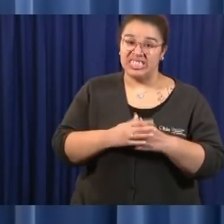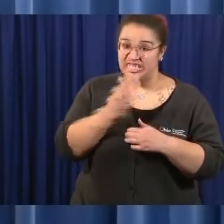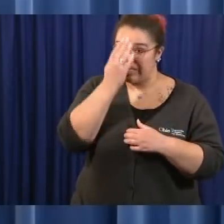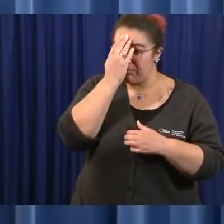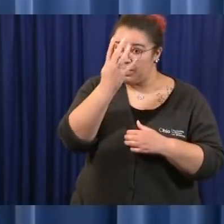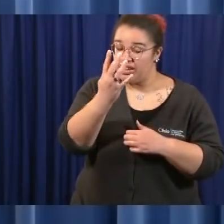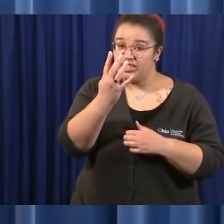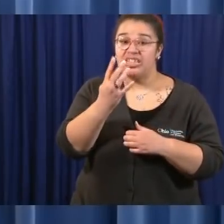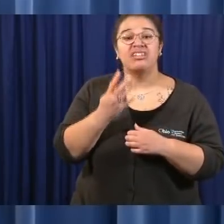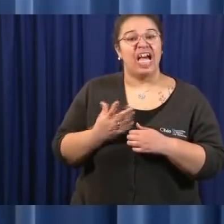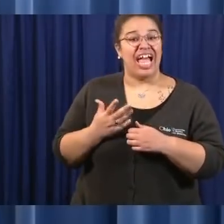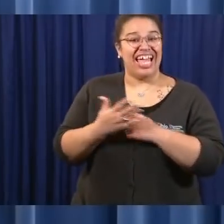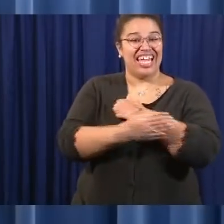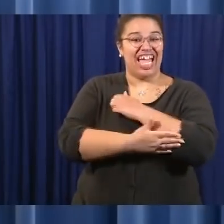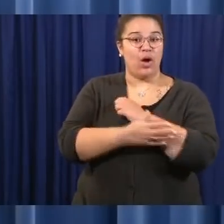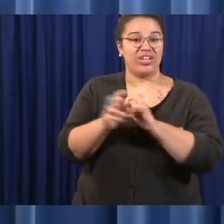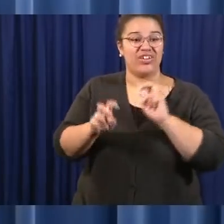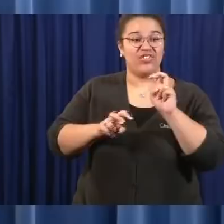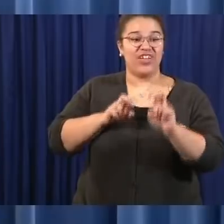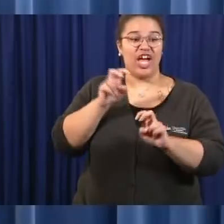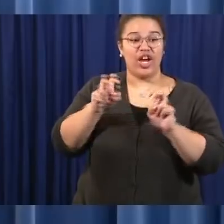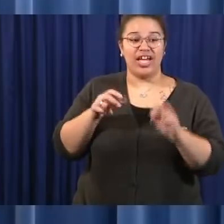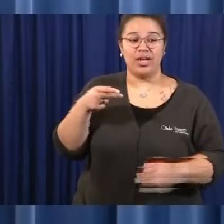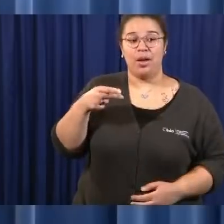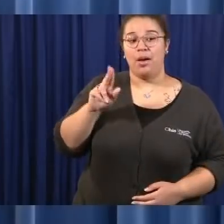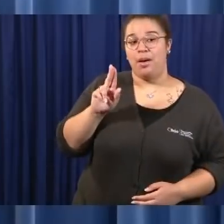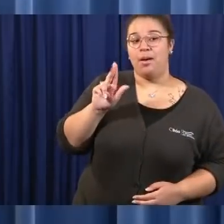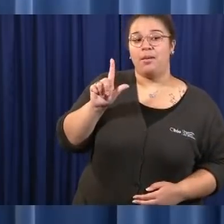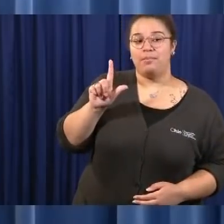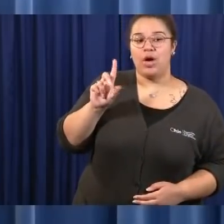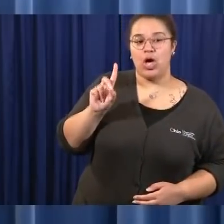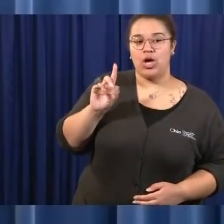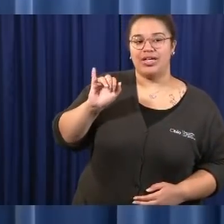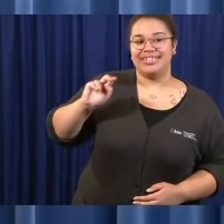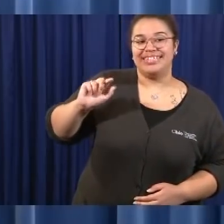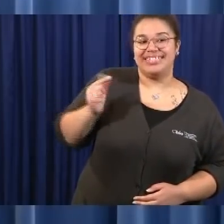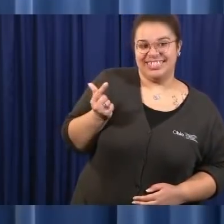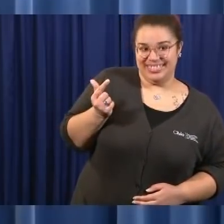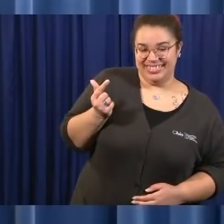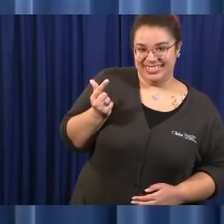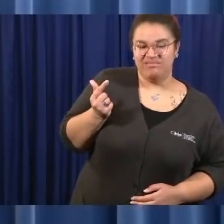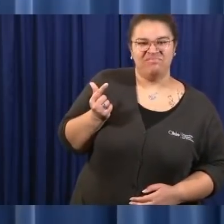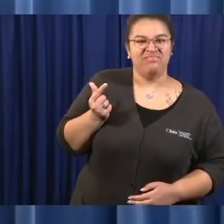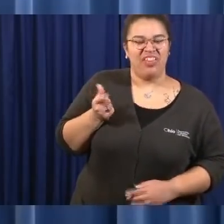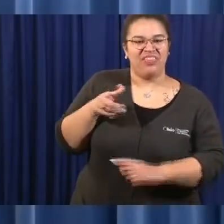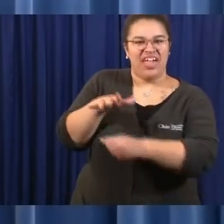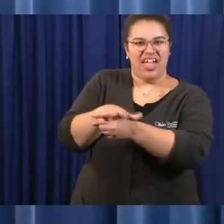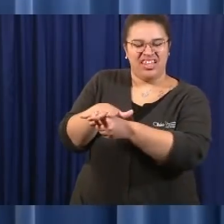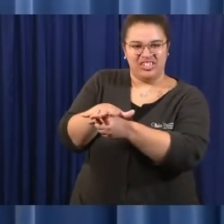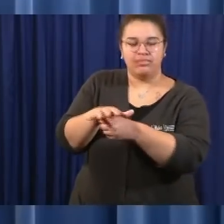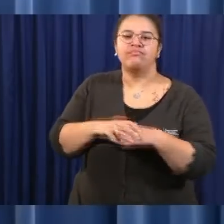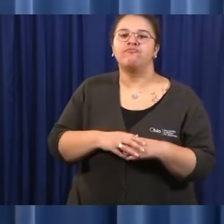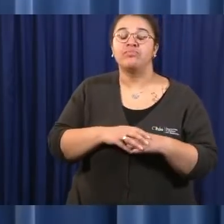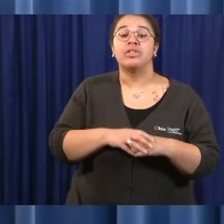know Paulding County's going to have theirs in roughly about 4 weeks, and we're hearing that ride inspectors and fair liaisons have been furloughed